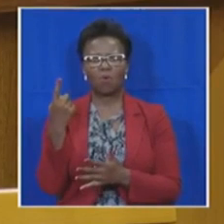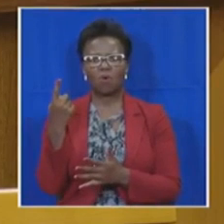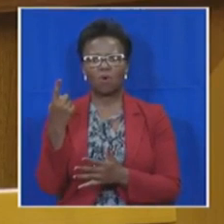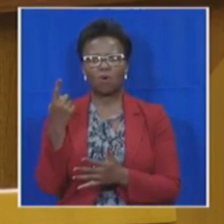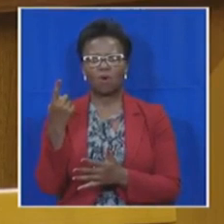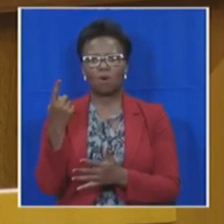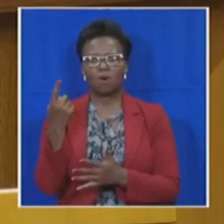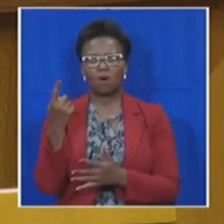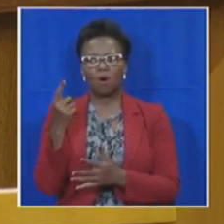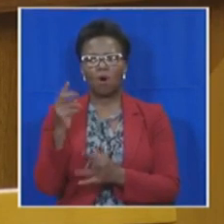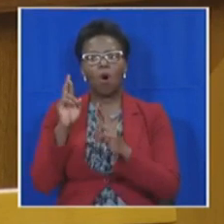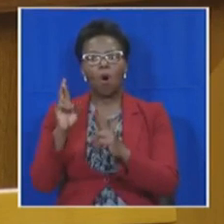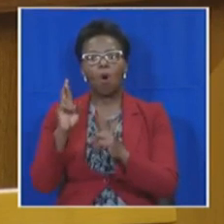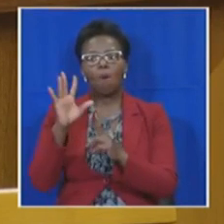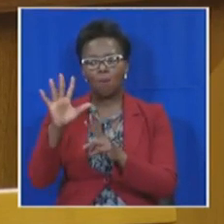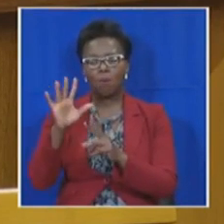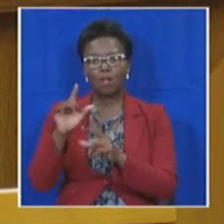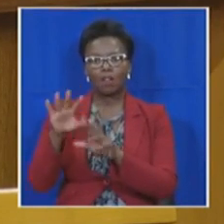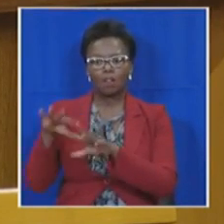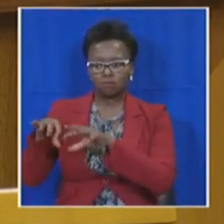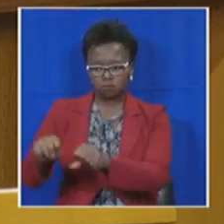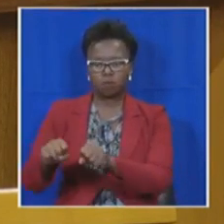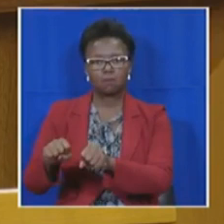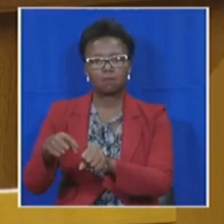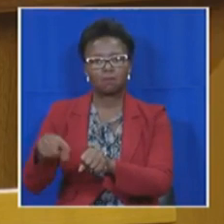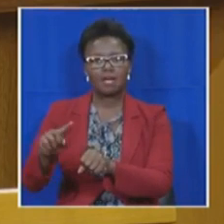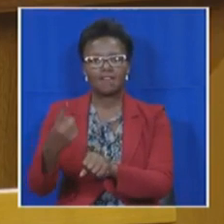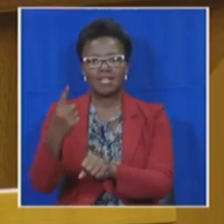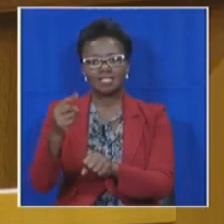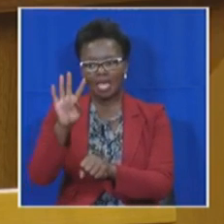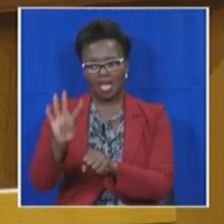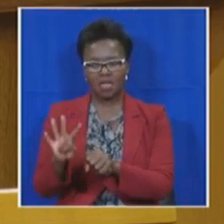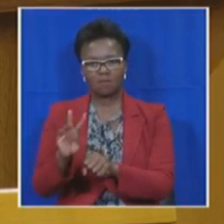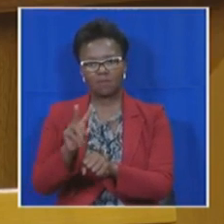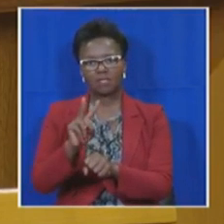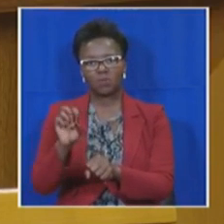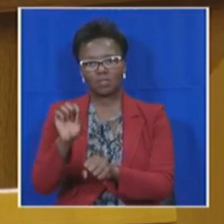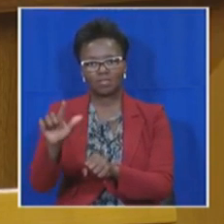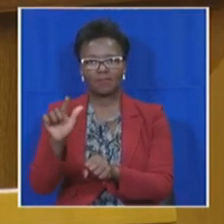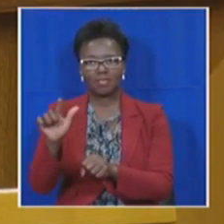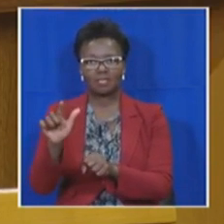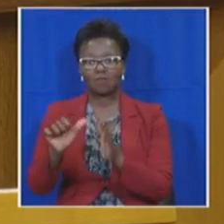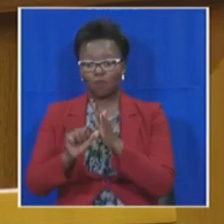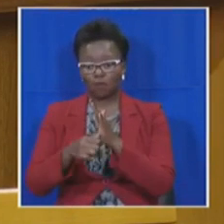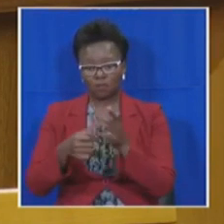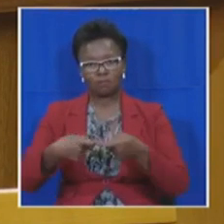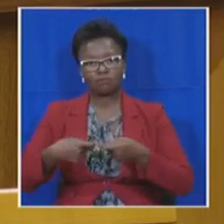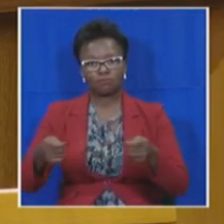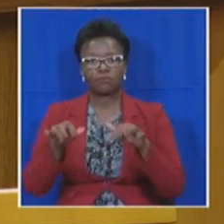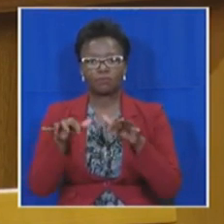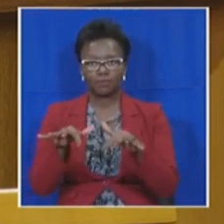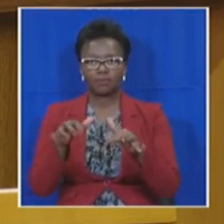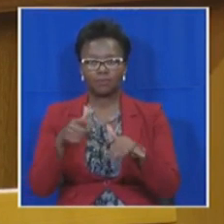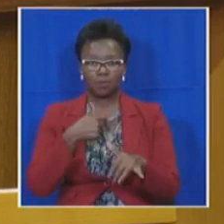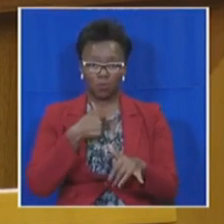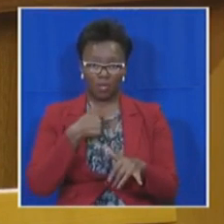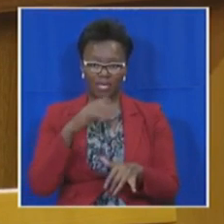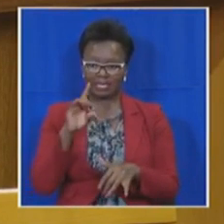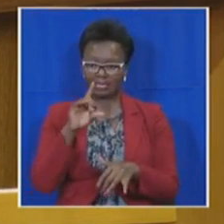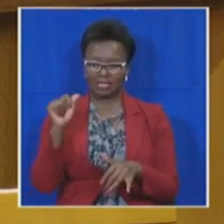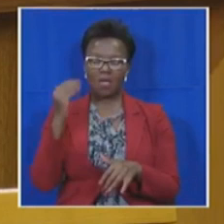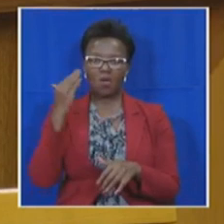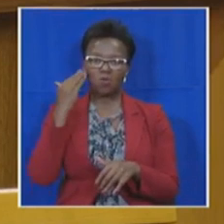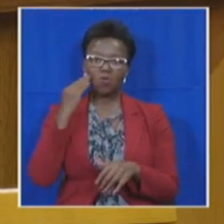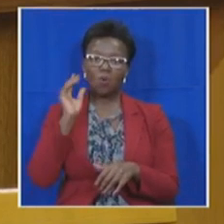2017 deadline for taking over of the distribution of social grants. We believe, as the Democratic Alliance,